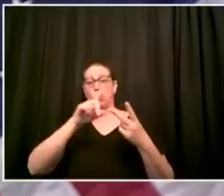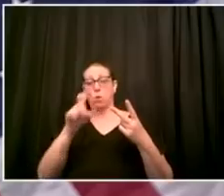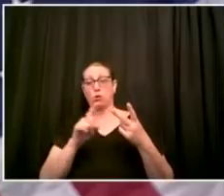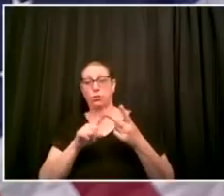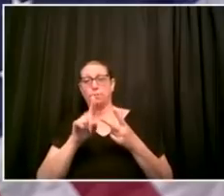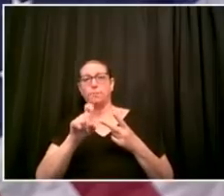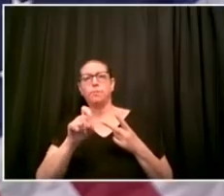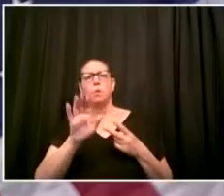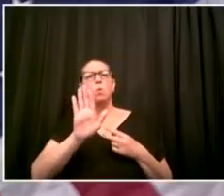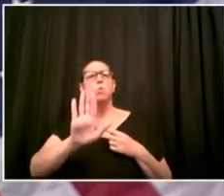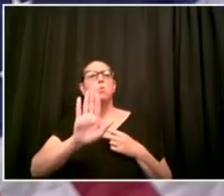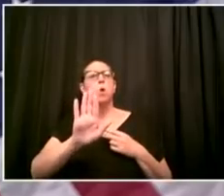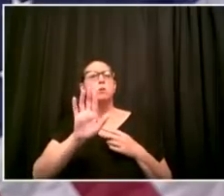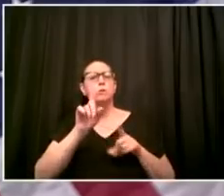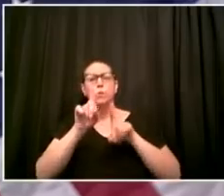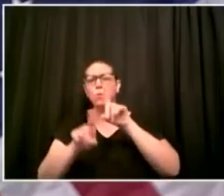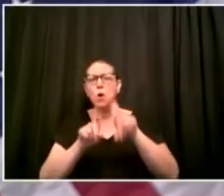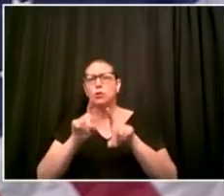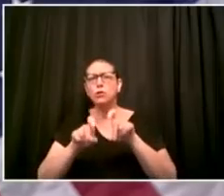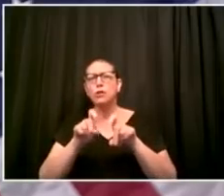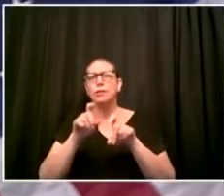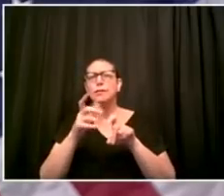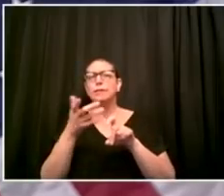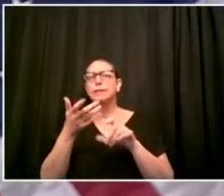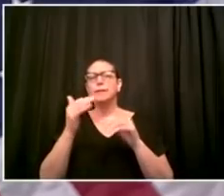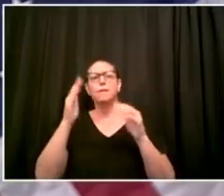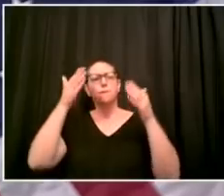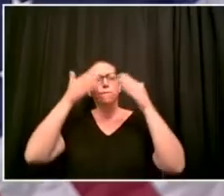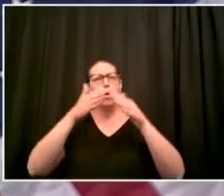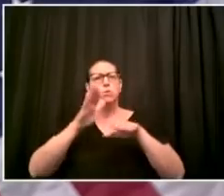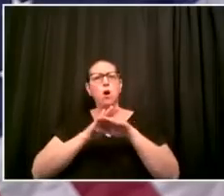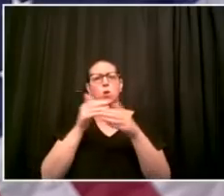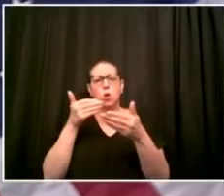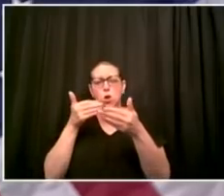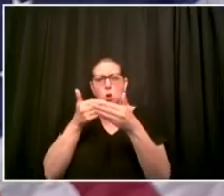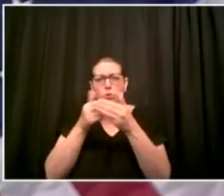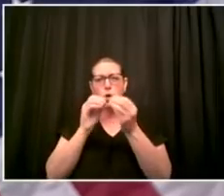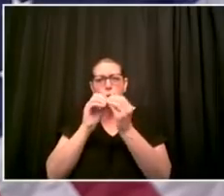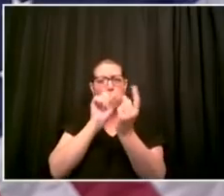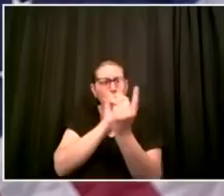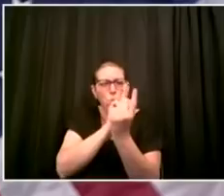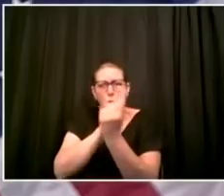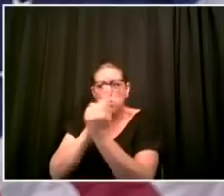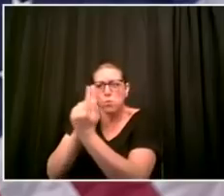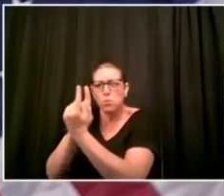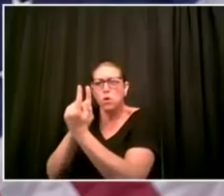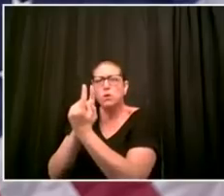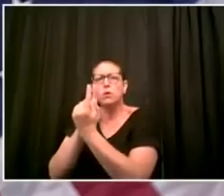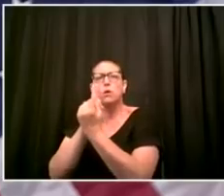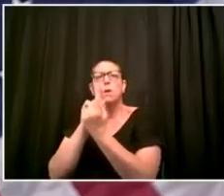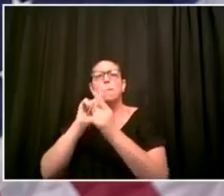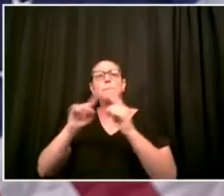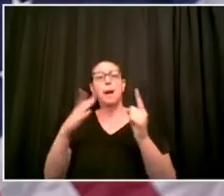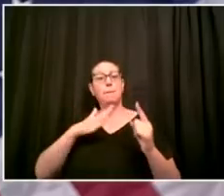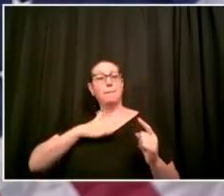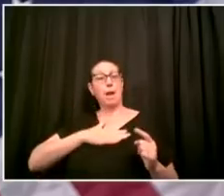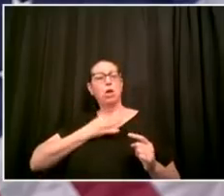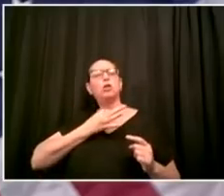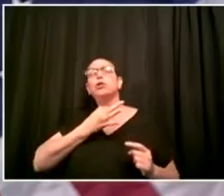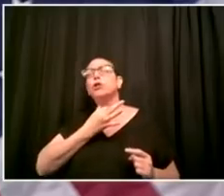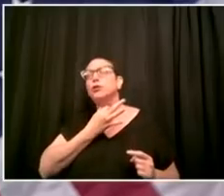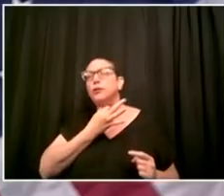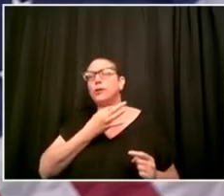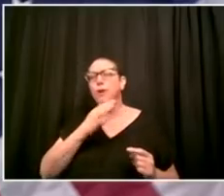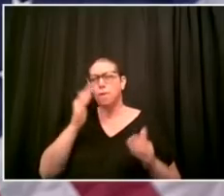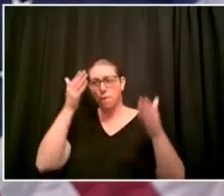plan to address the issues of people who may be contracting this in public places, grocery stores, subway cars, et